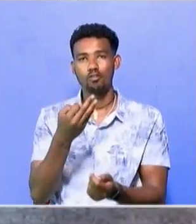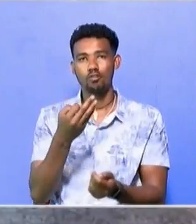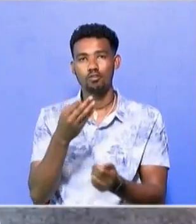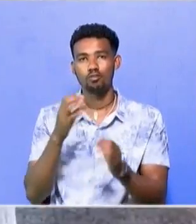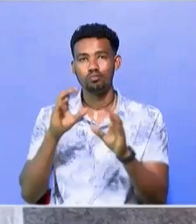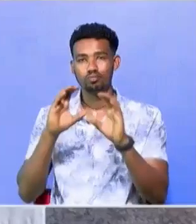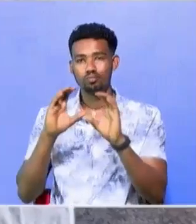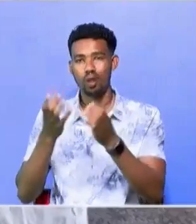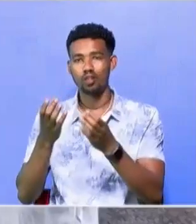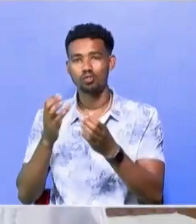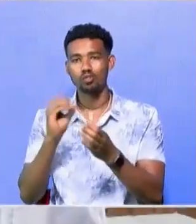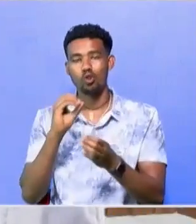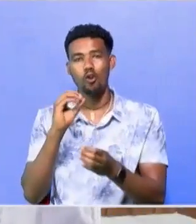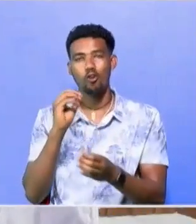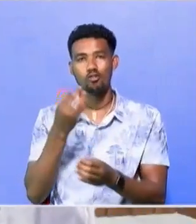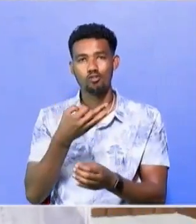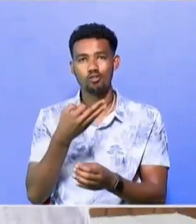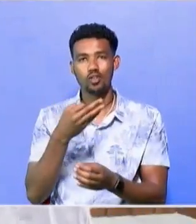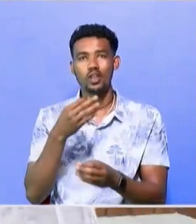like noun,